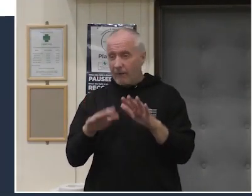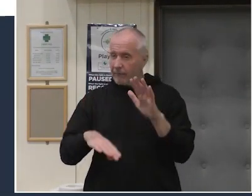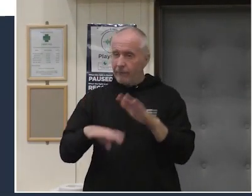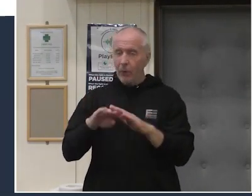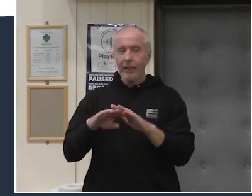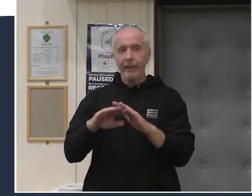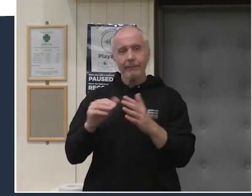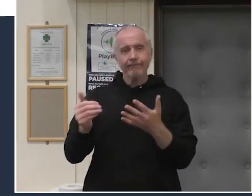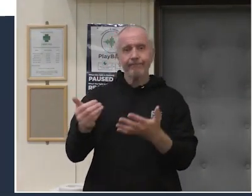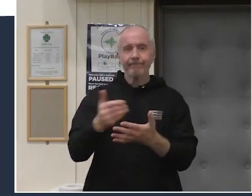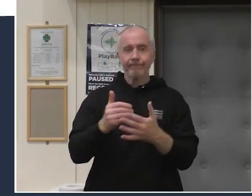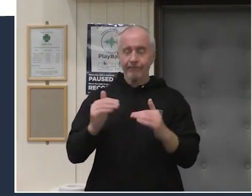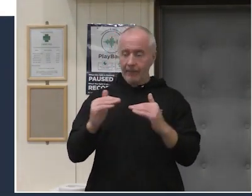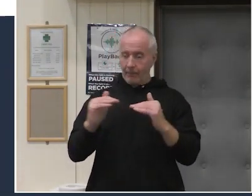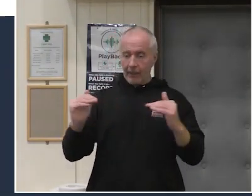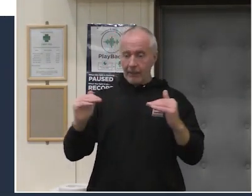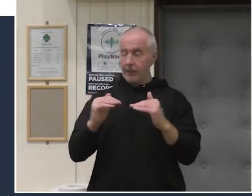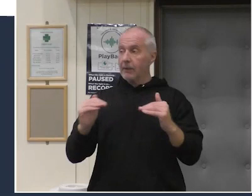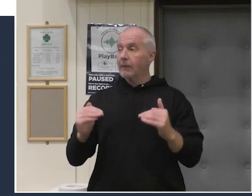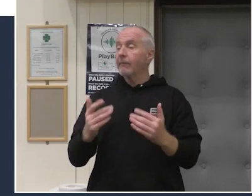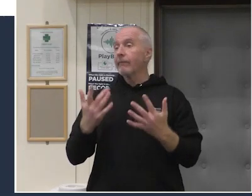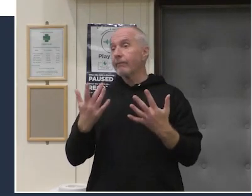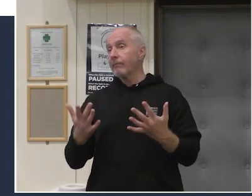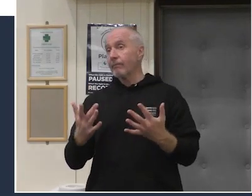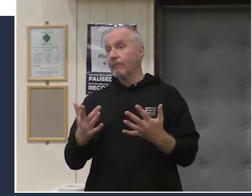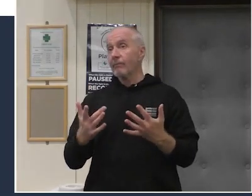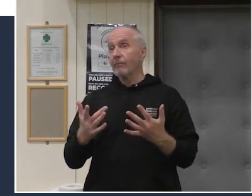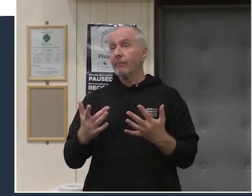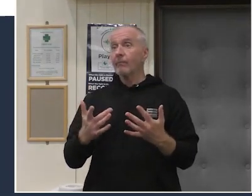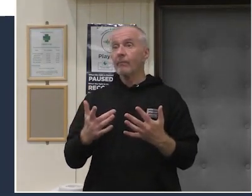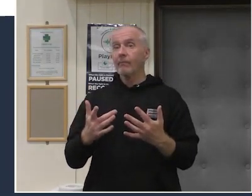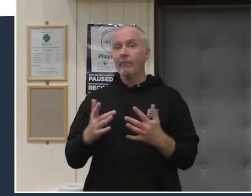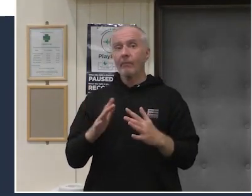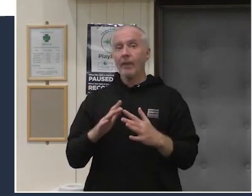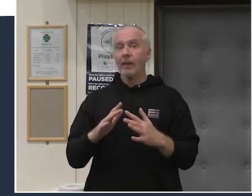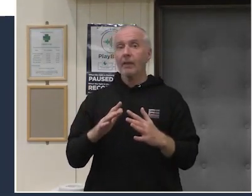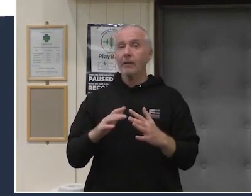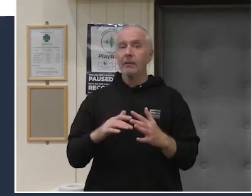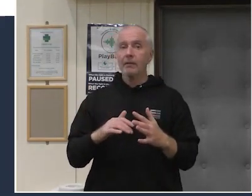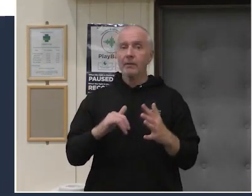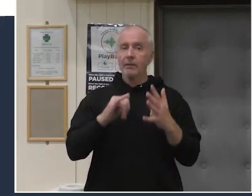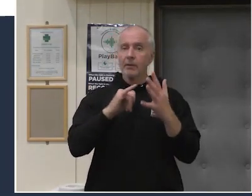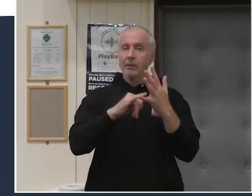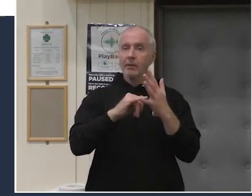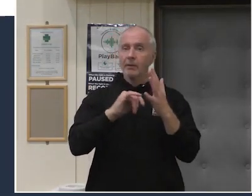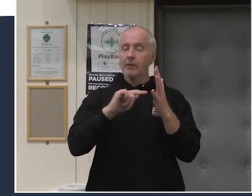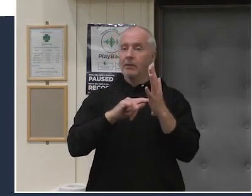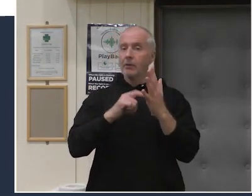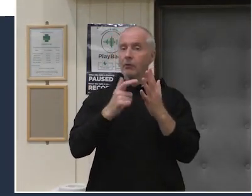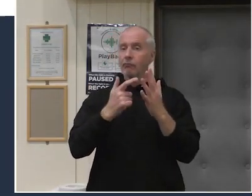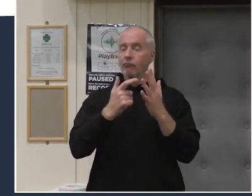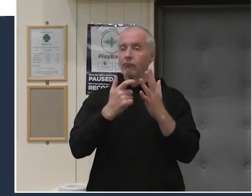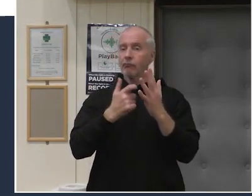We've not got a problem with that until we come across strong force interactions.